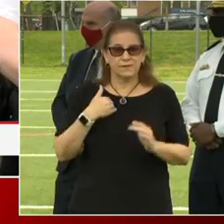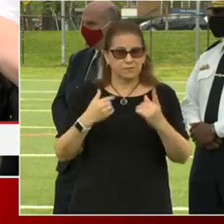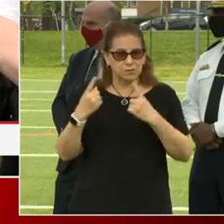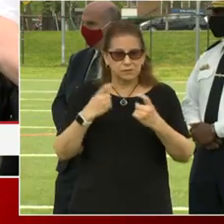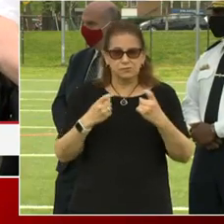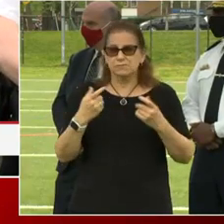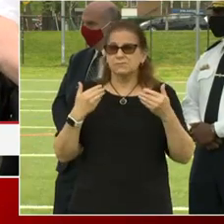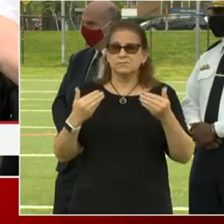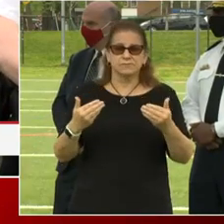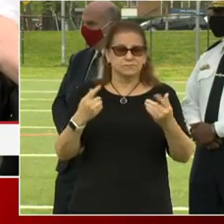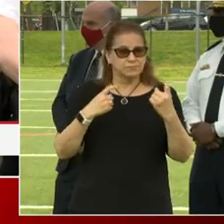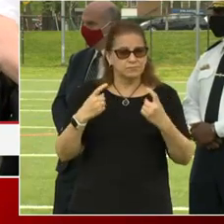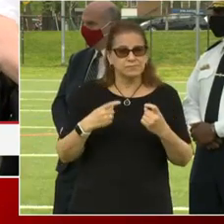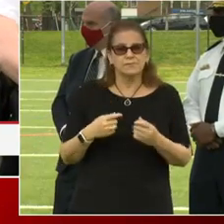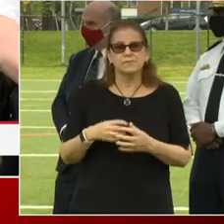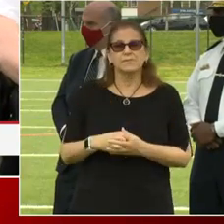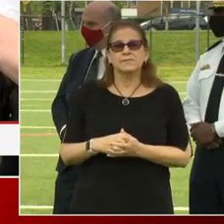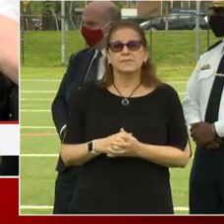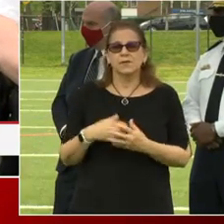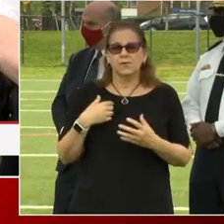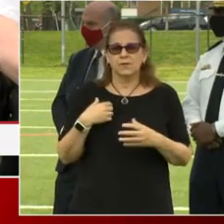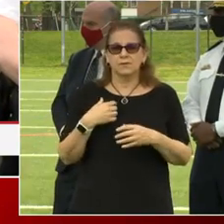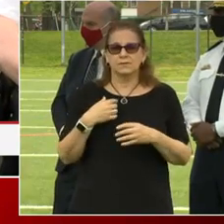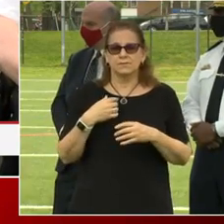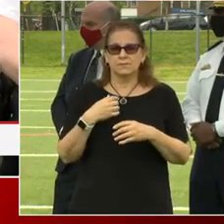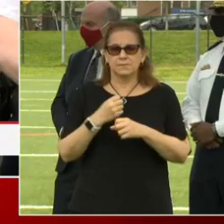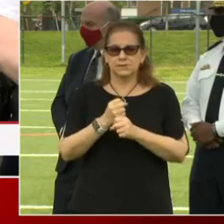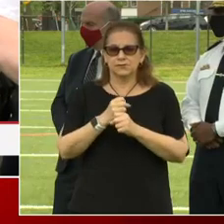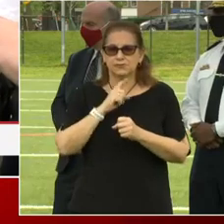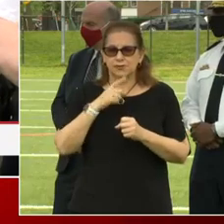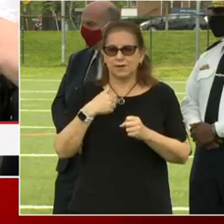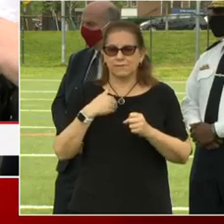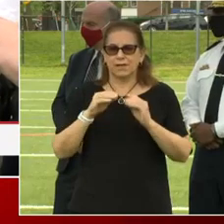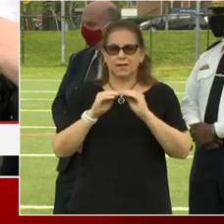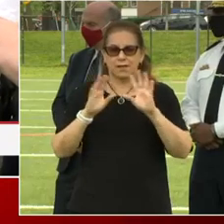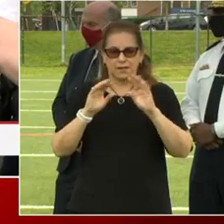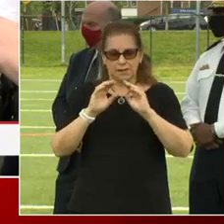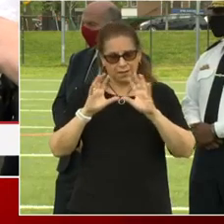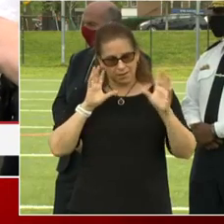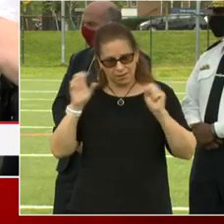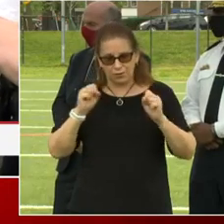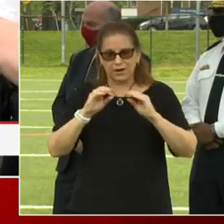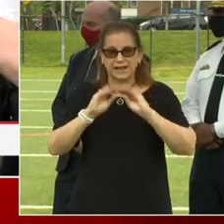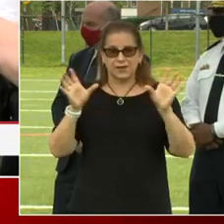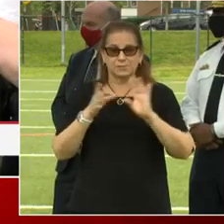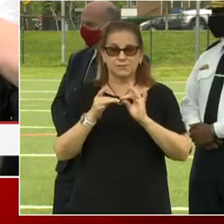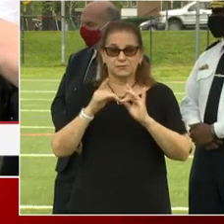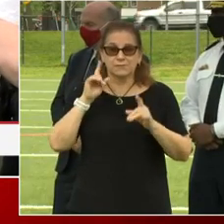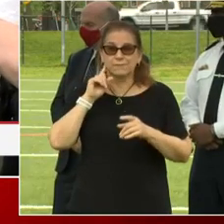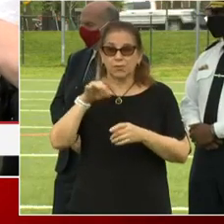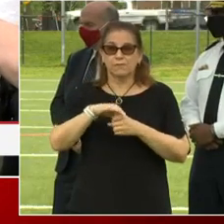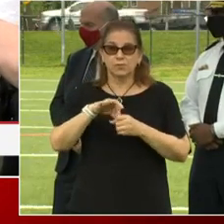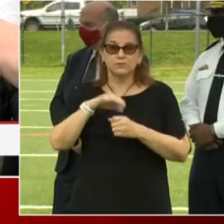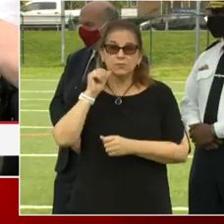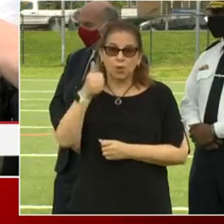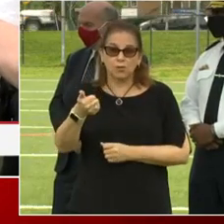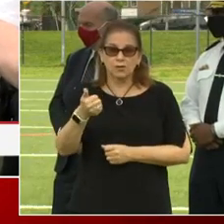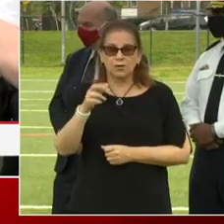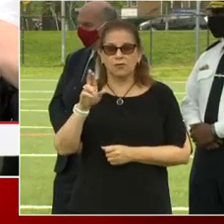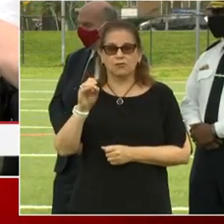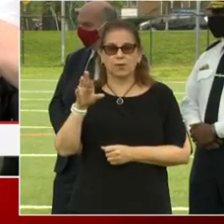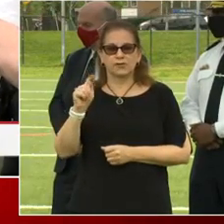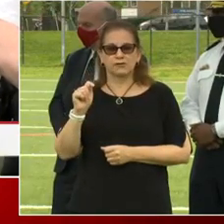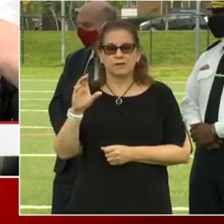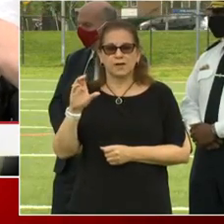them to send a loud and clear message tomorrow in their votes that Robert Conti is the next chief of police